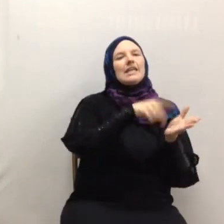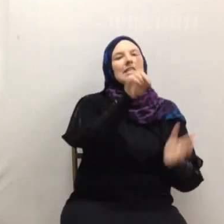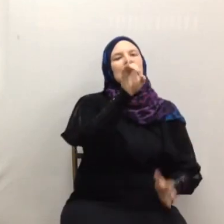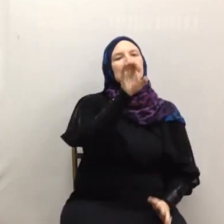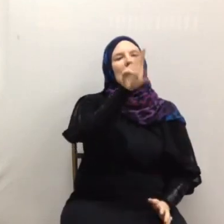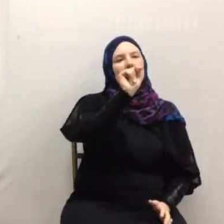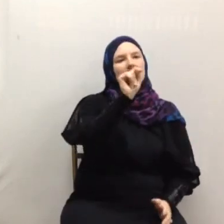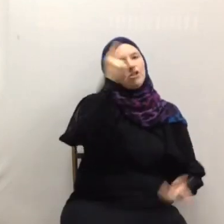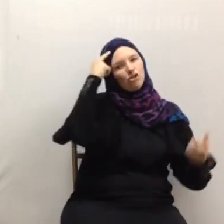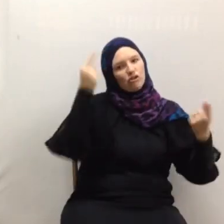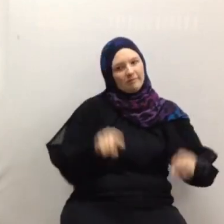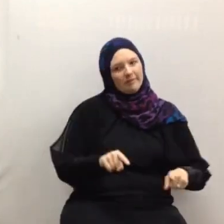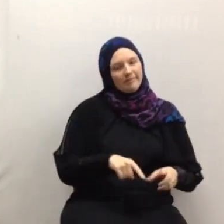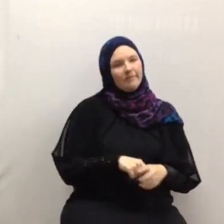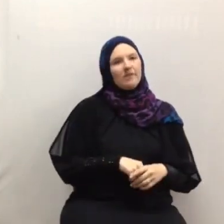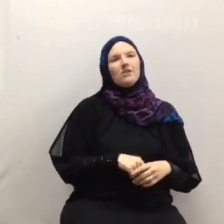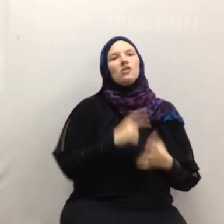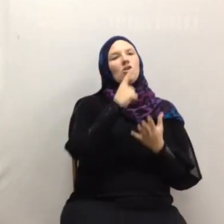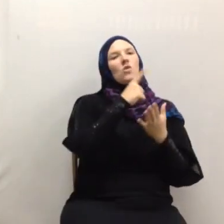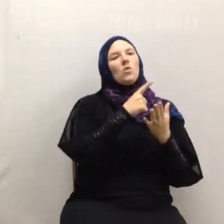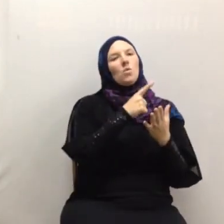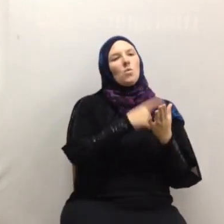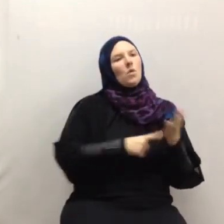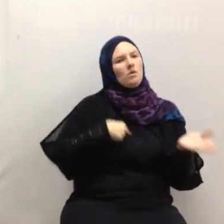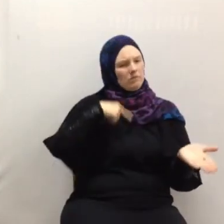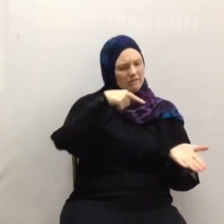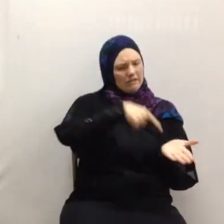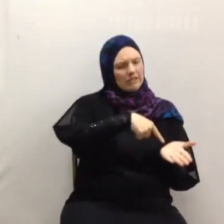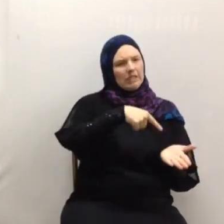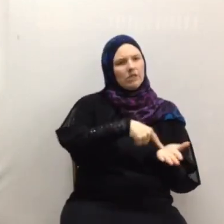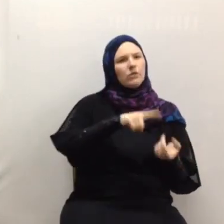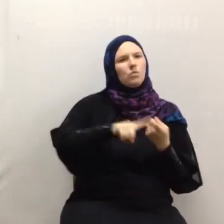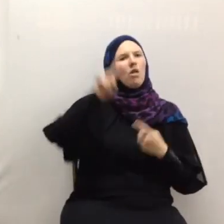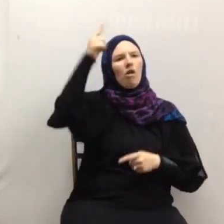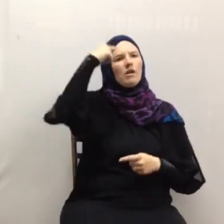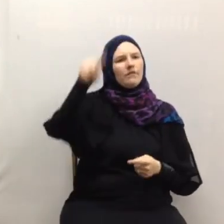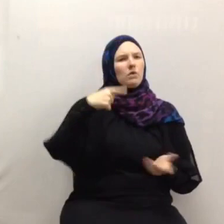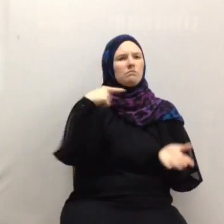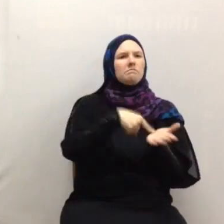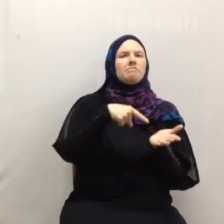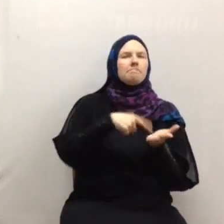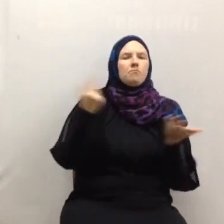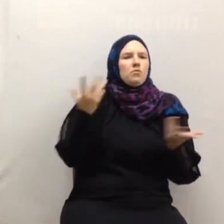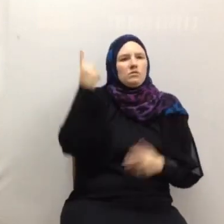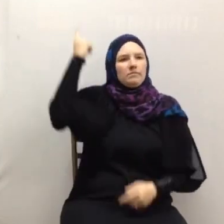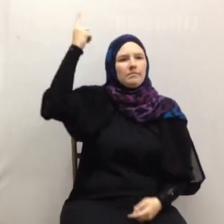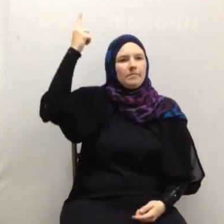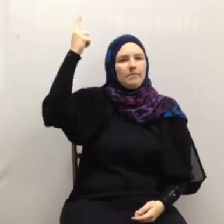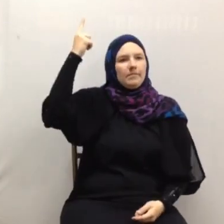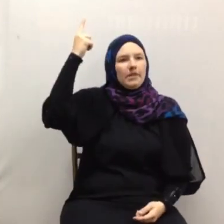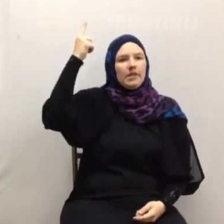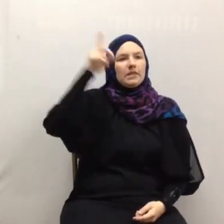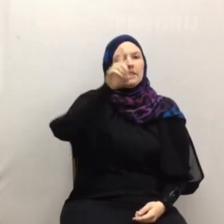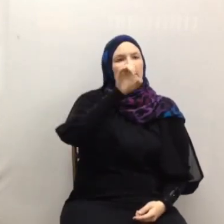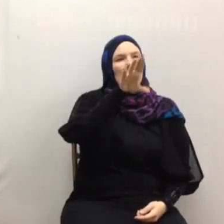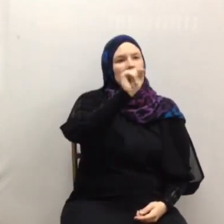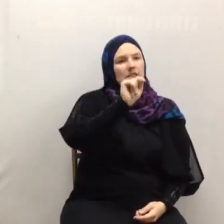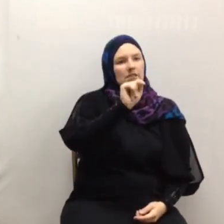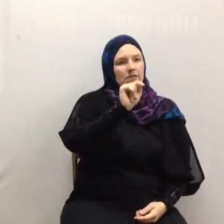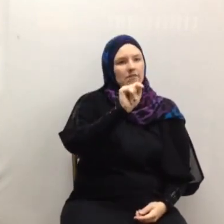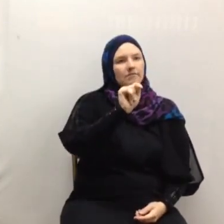So what are we indebted to Allah for? In fact, the question is wrong. The question